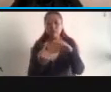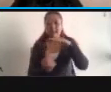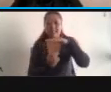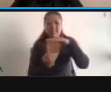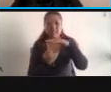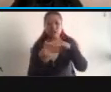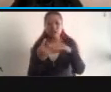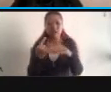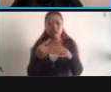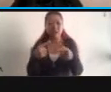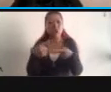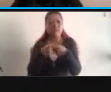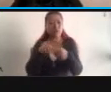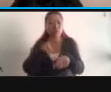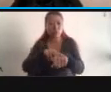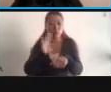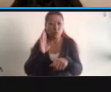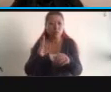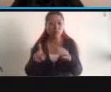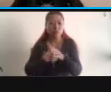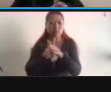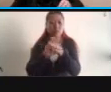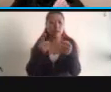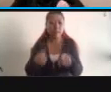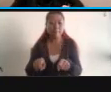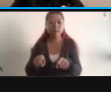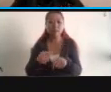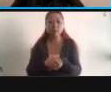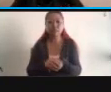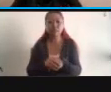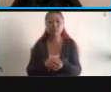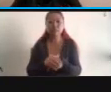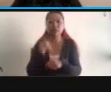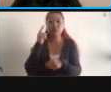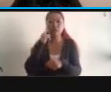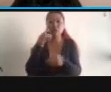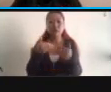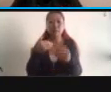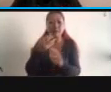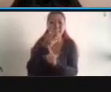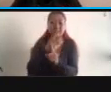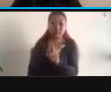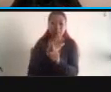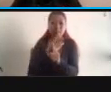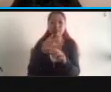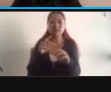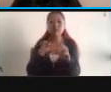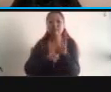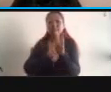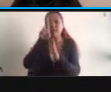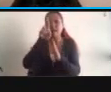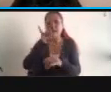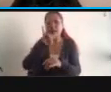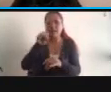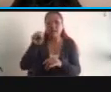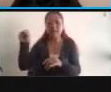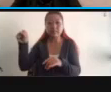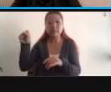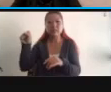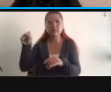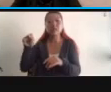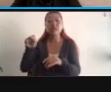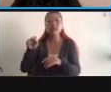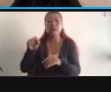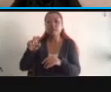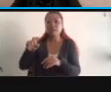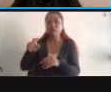astronaut diaries, even in the relatively shorter 6-month flights in the ISS. Astronauts report more conflicts in the second